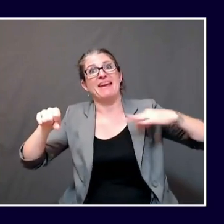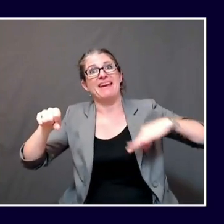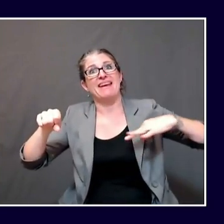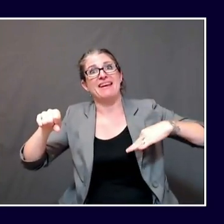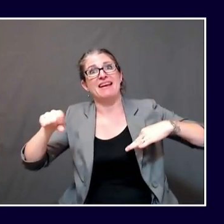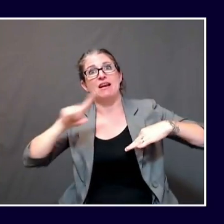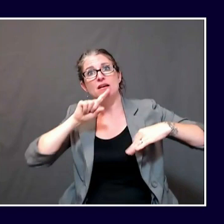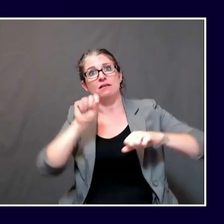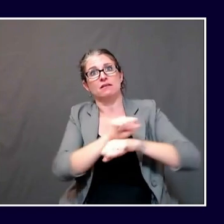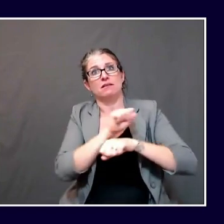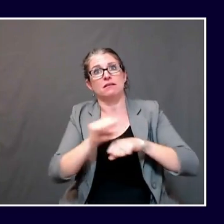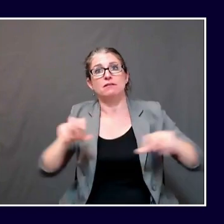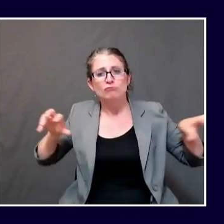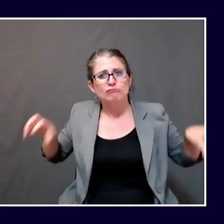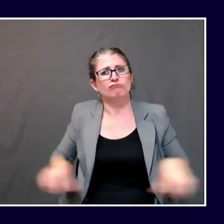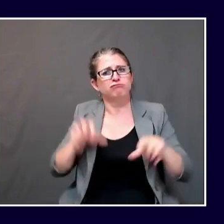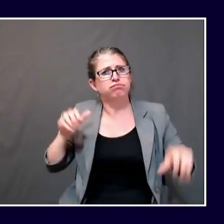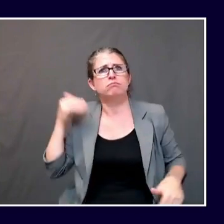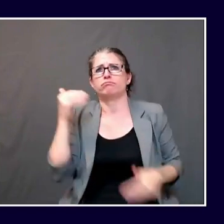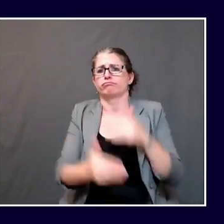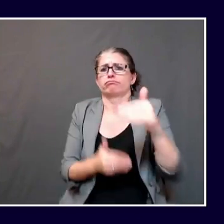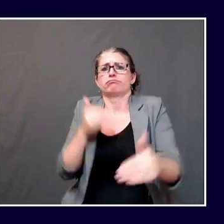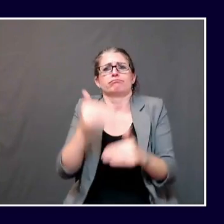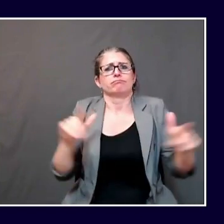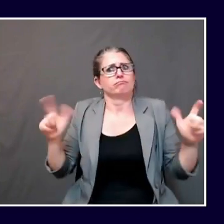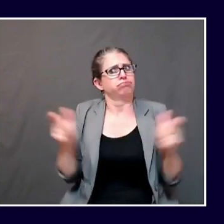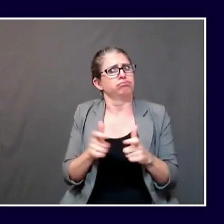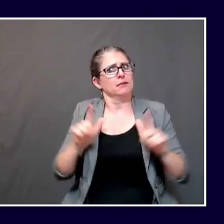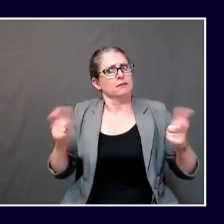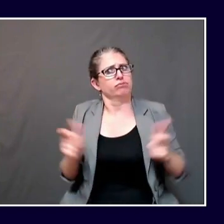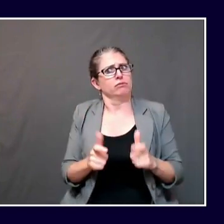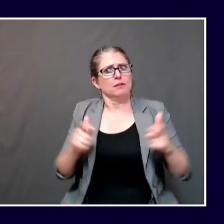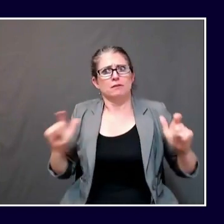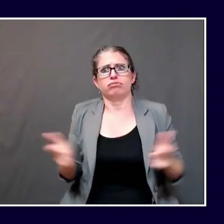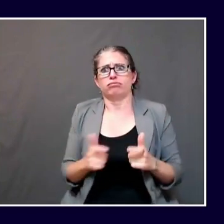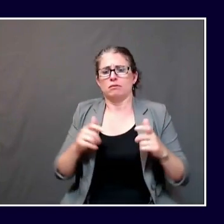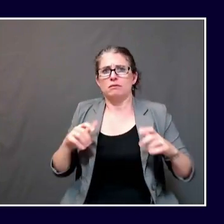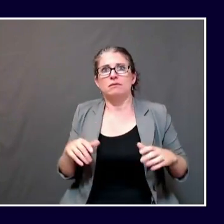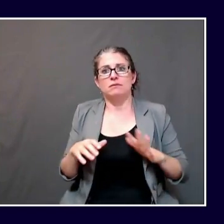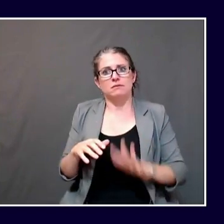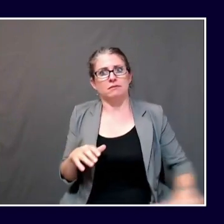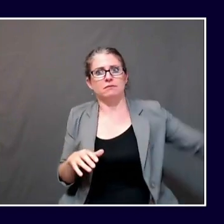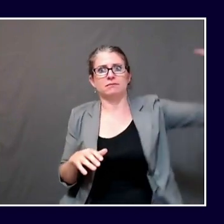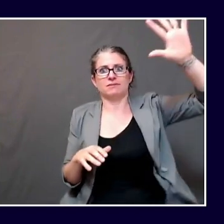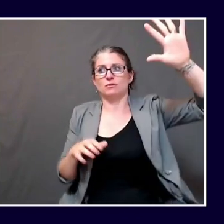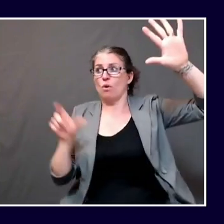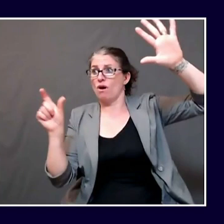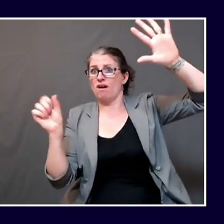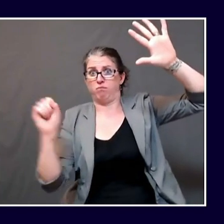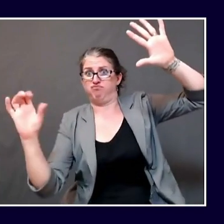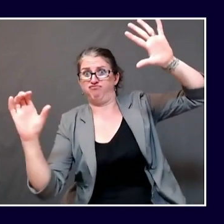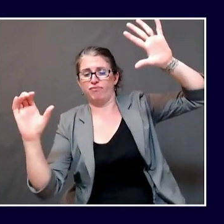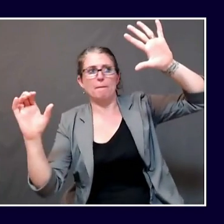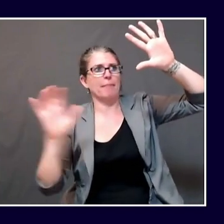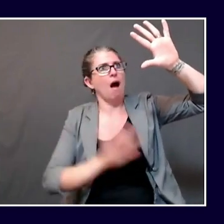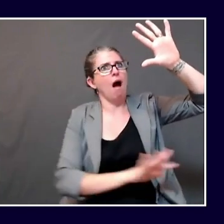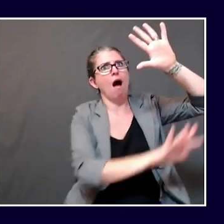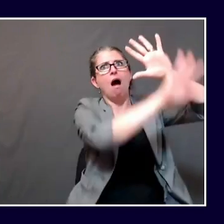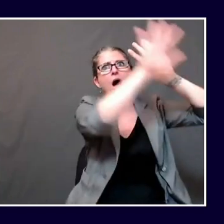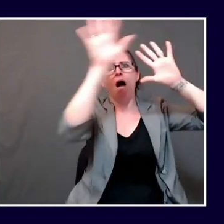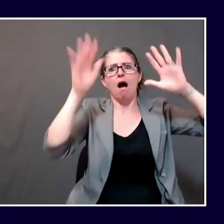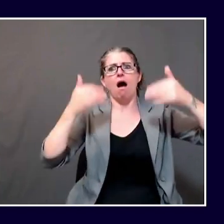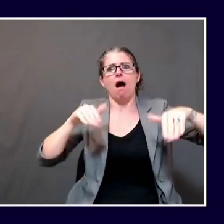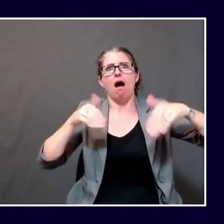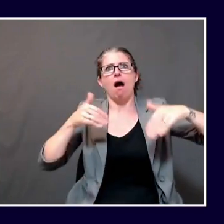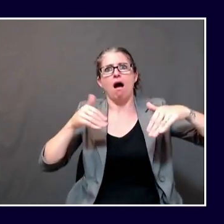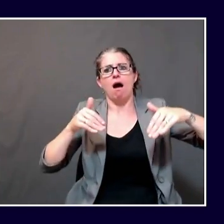progress could backslide or be undone in certain ways. But we are making progress, and the events of the past 2 months